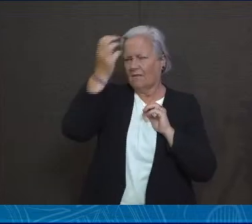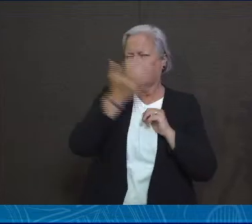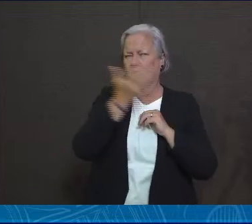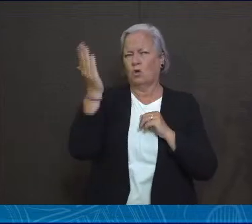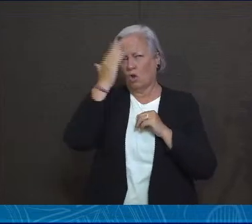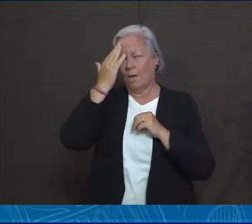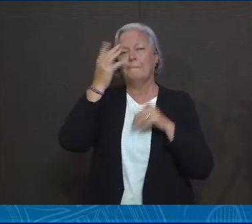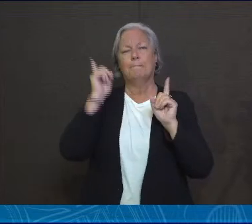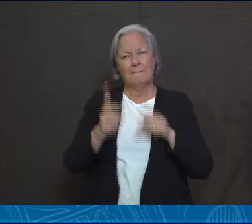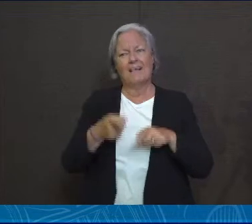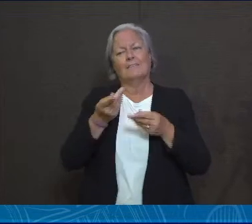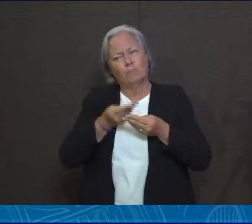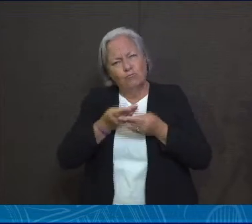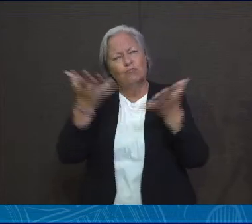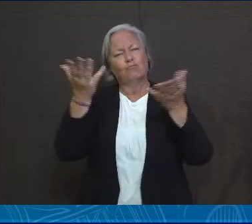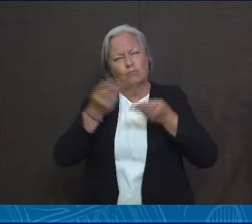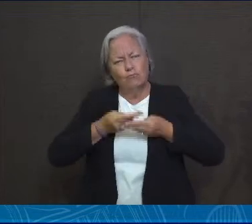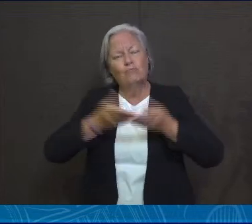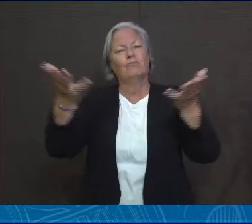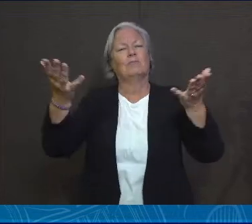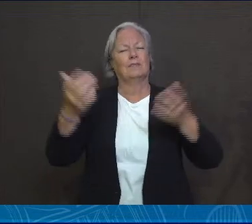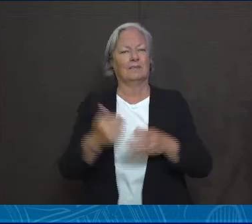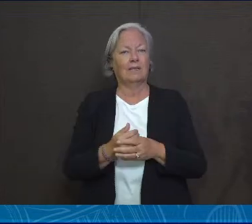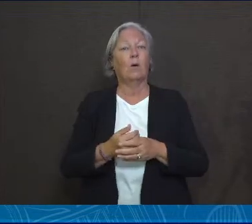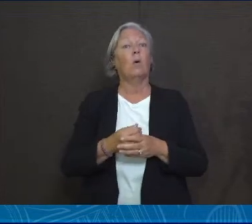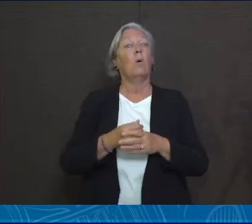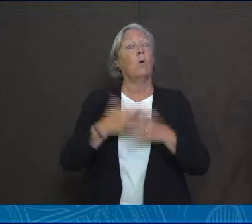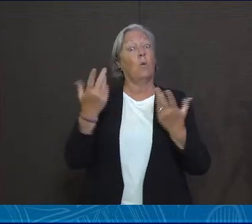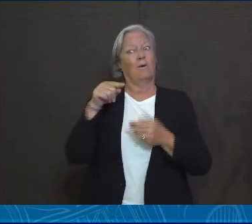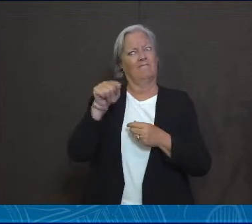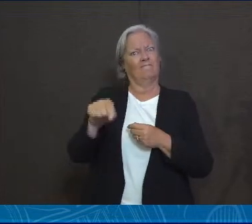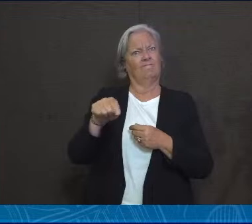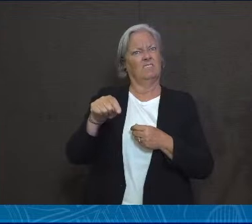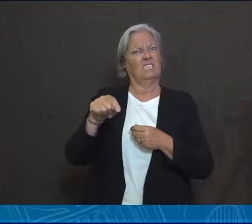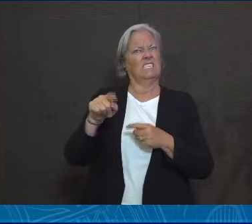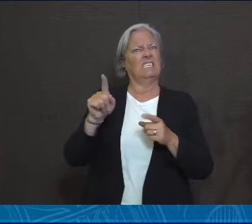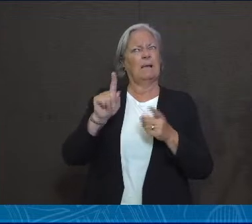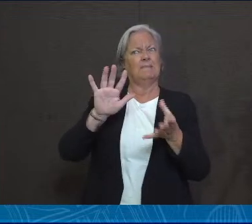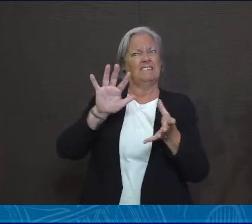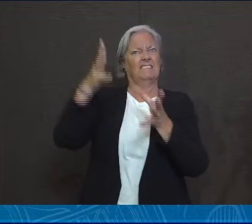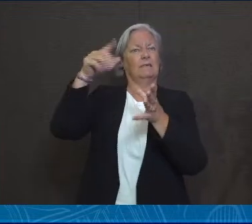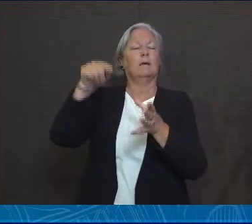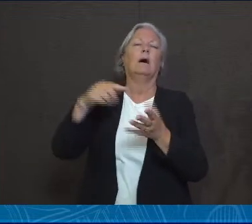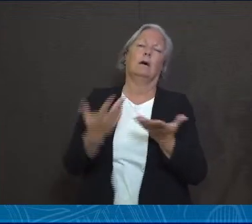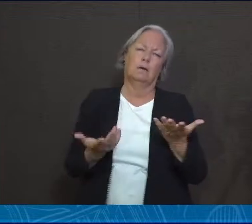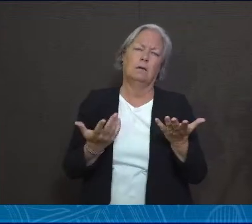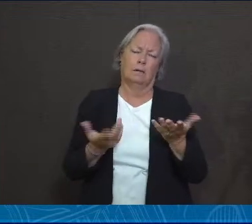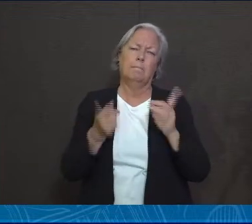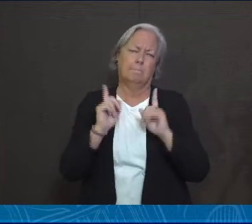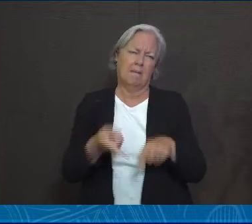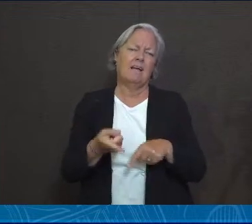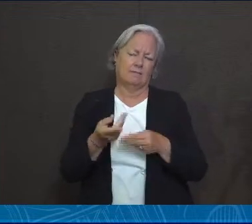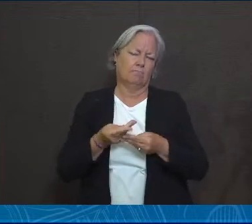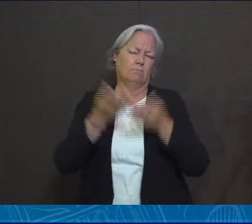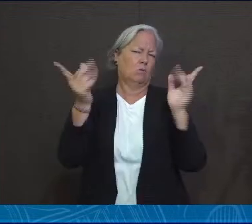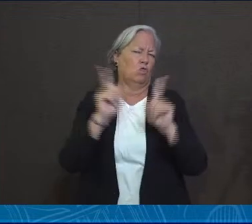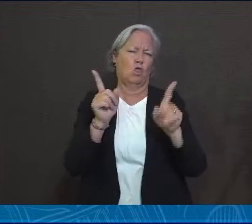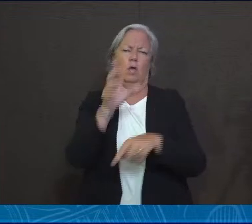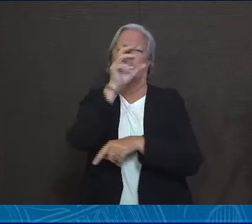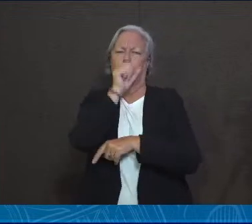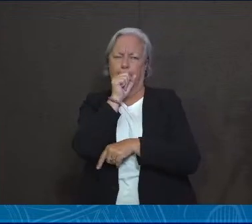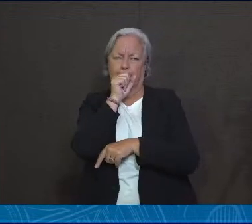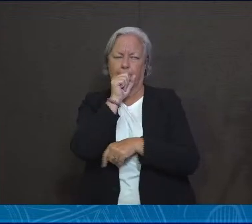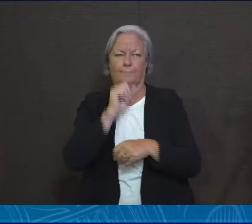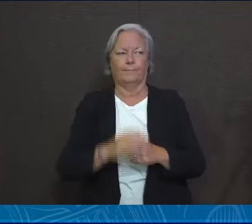to address. And particularly during a disaster, it becomes rather important. While I can't speak